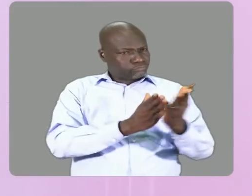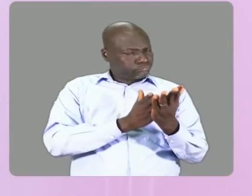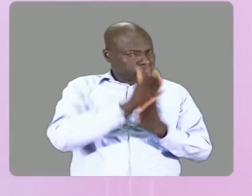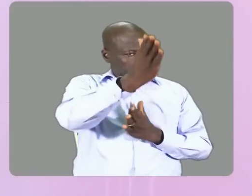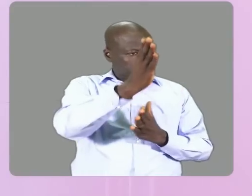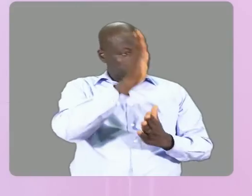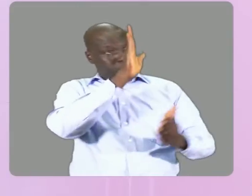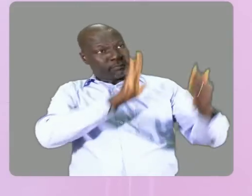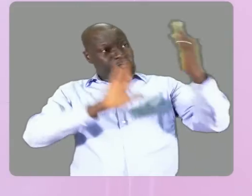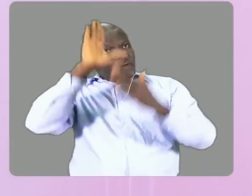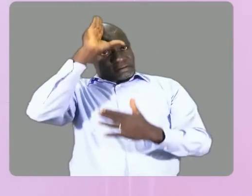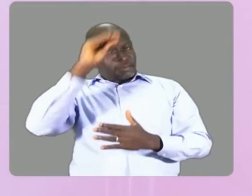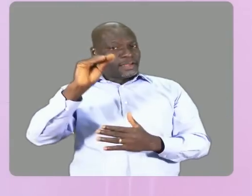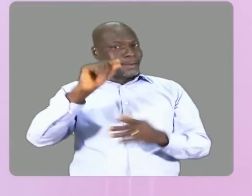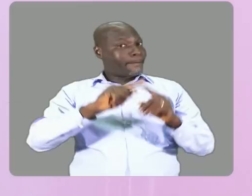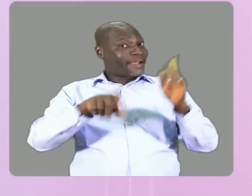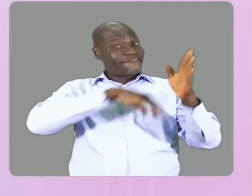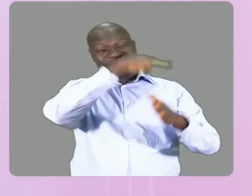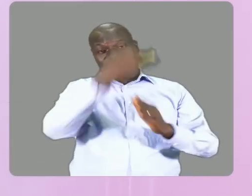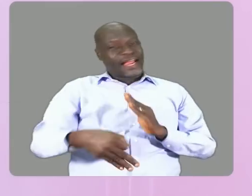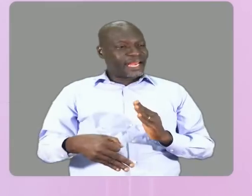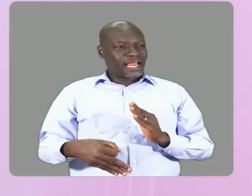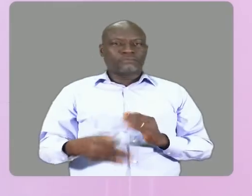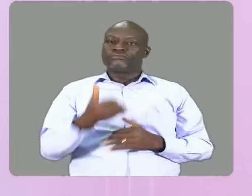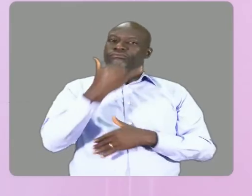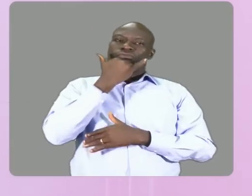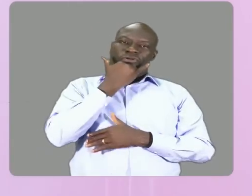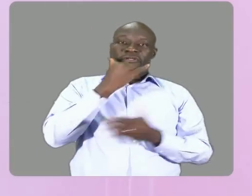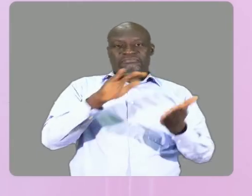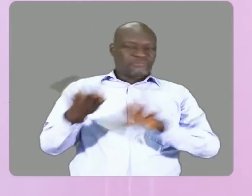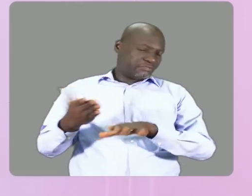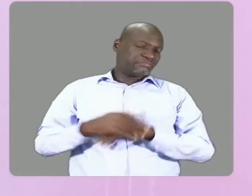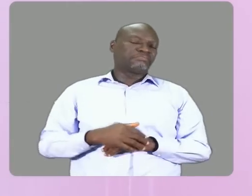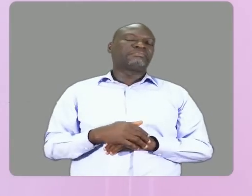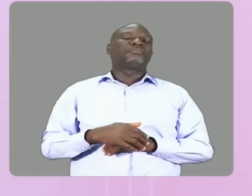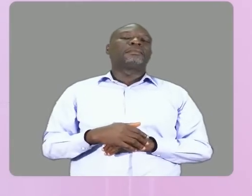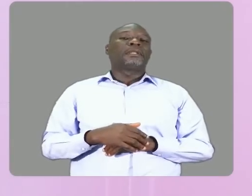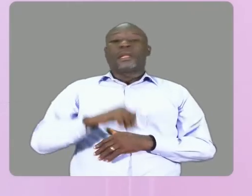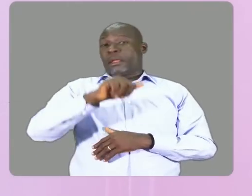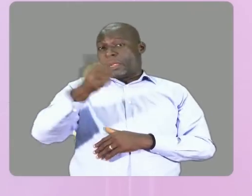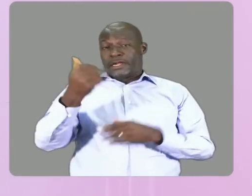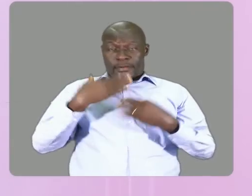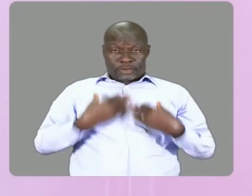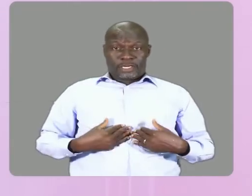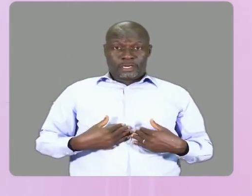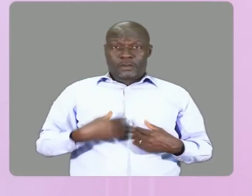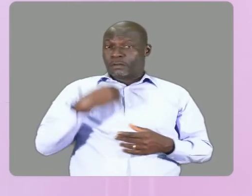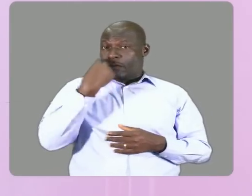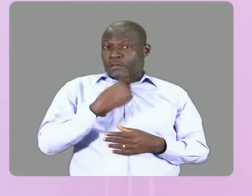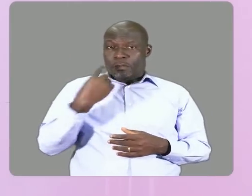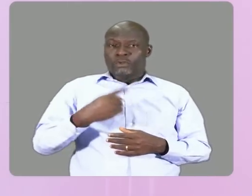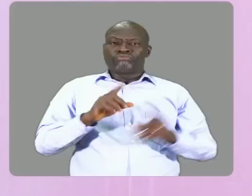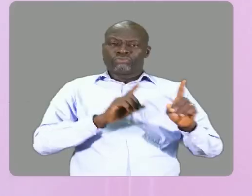nipa ni so nanso na wie ye aye owuo kwan nipa biara wo tena asase so